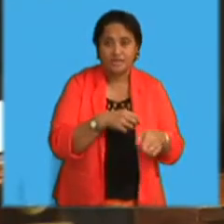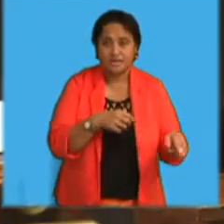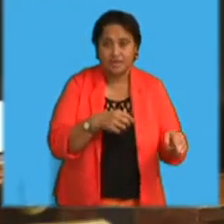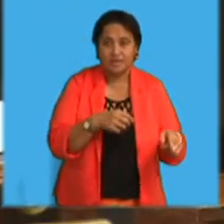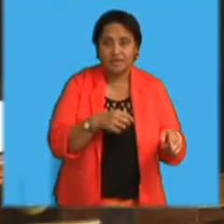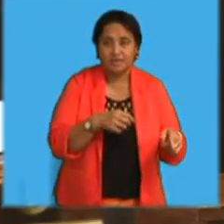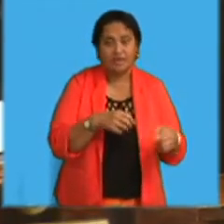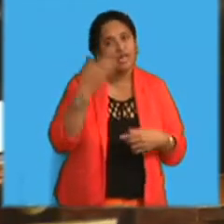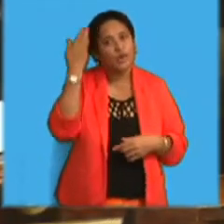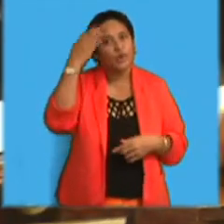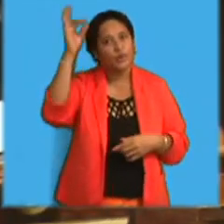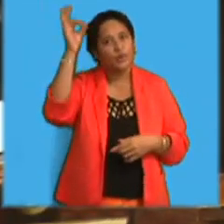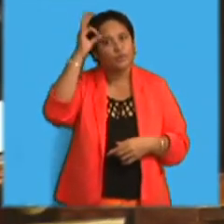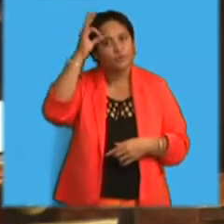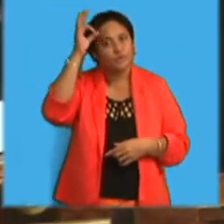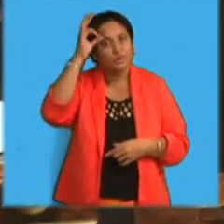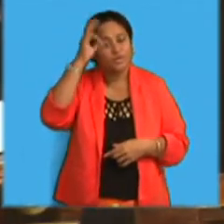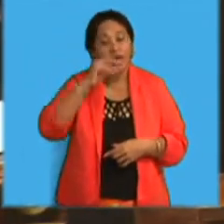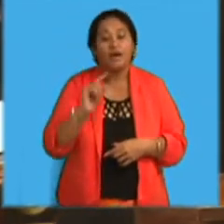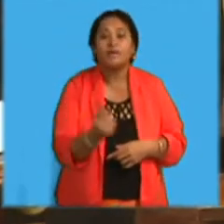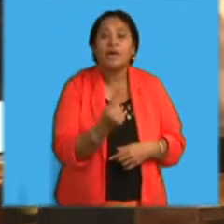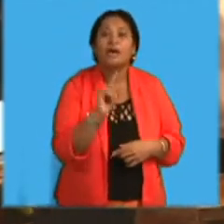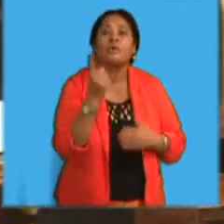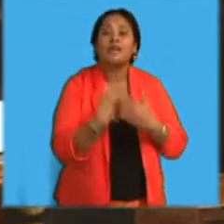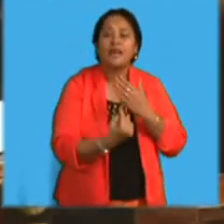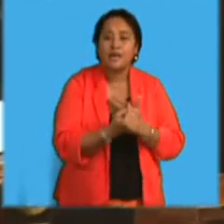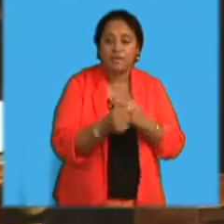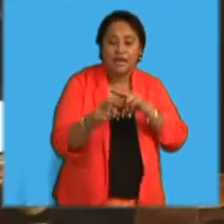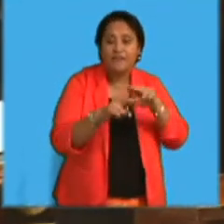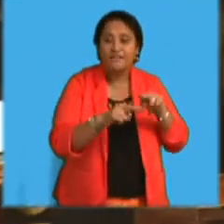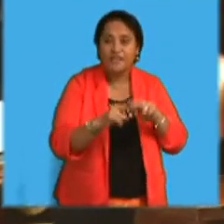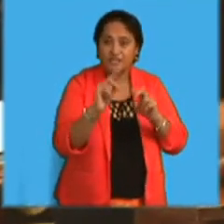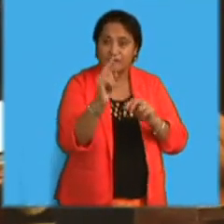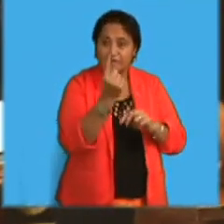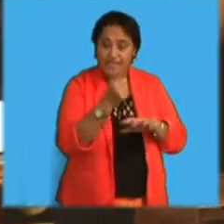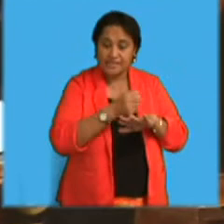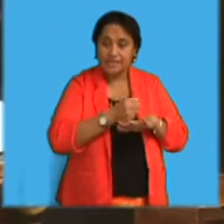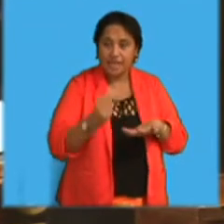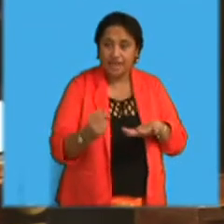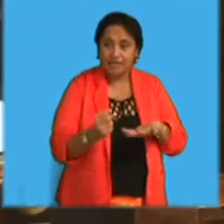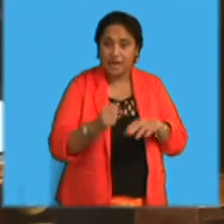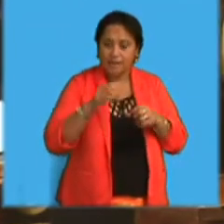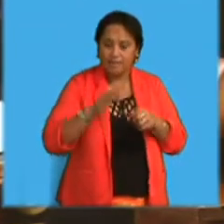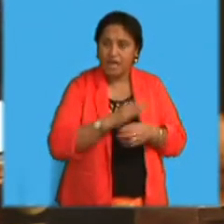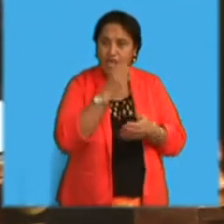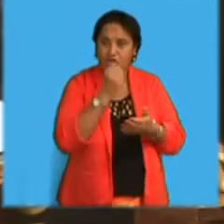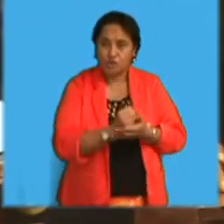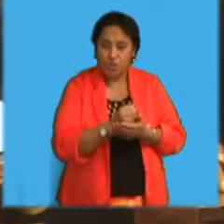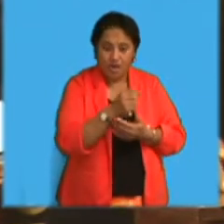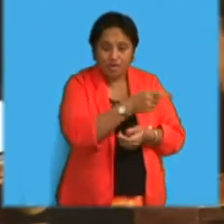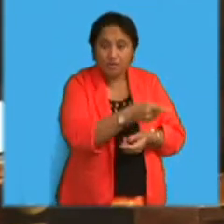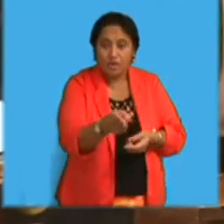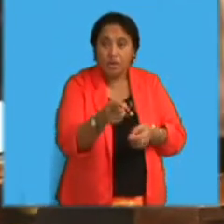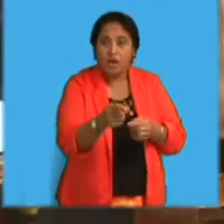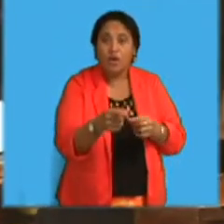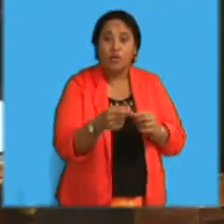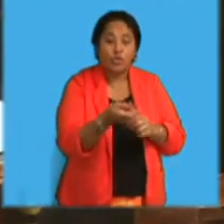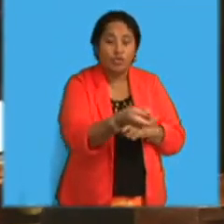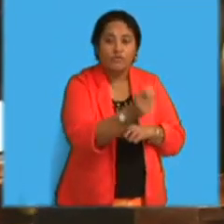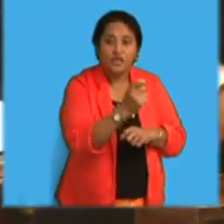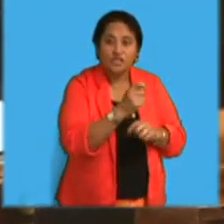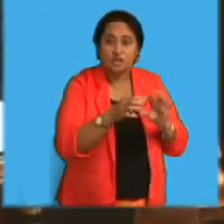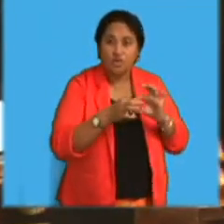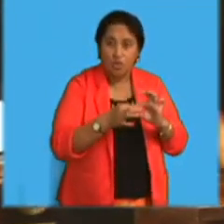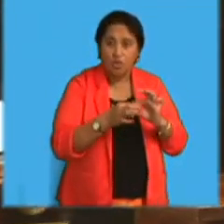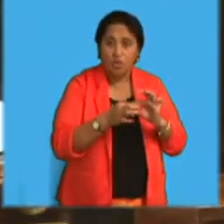It is the Fiji First government that has ensured that the traditional fishing rights owners take ownership of their natural resources through formal